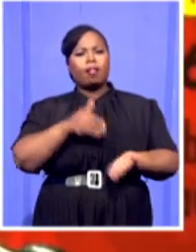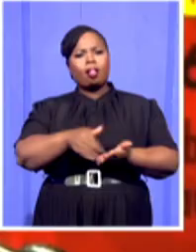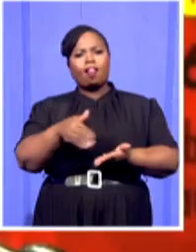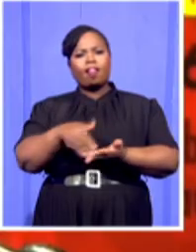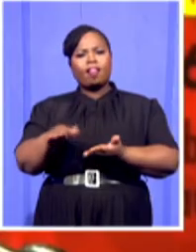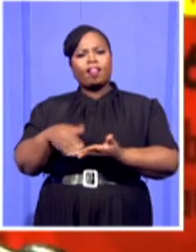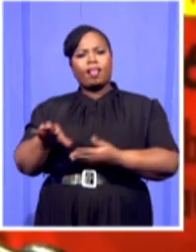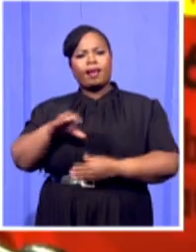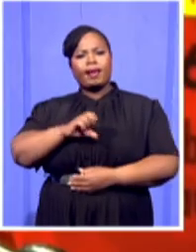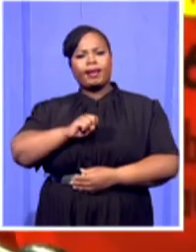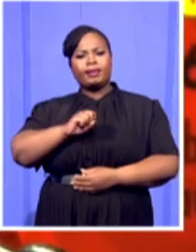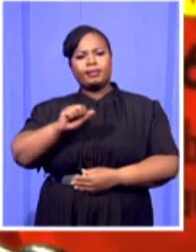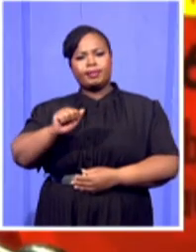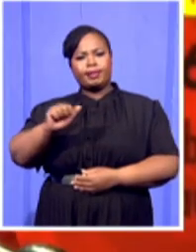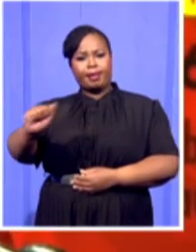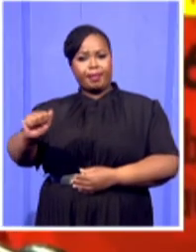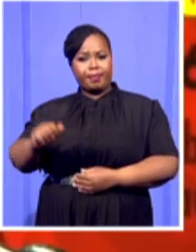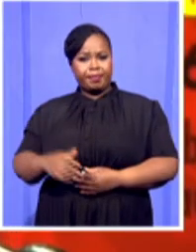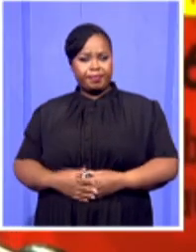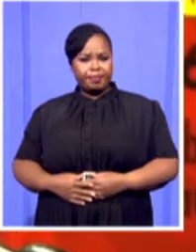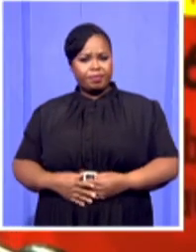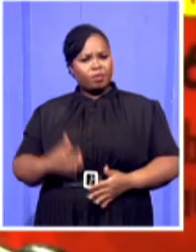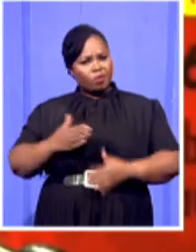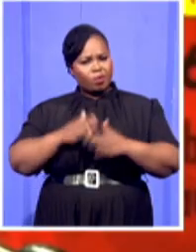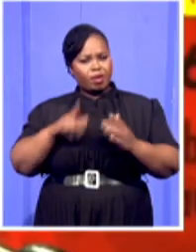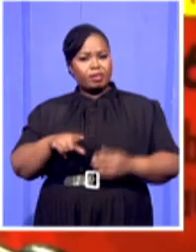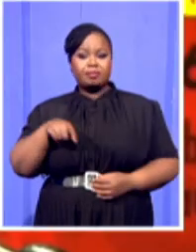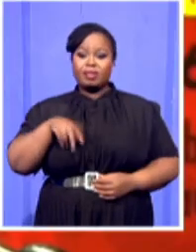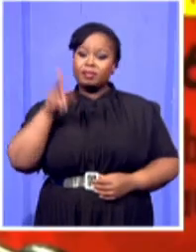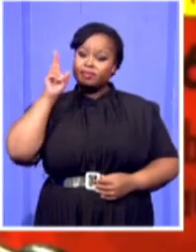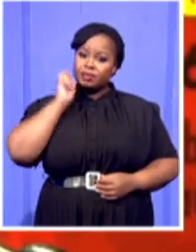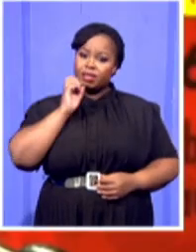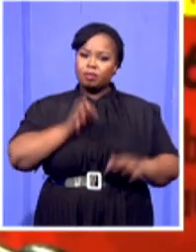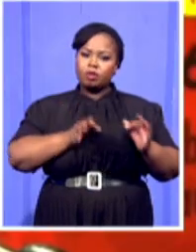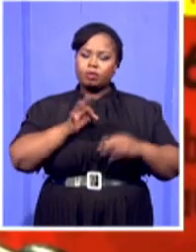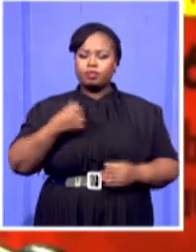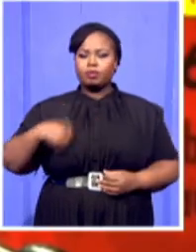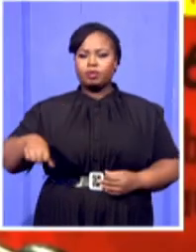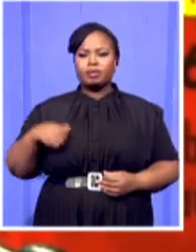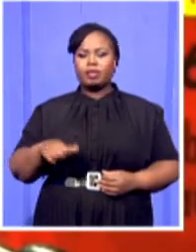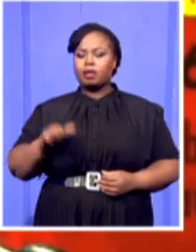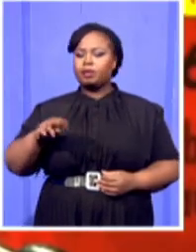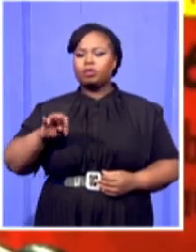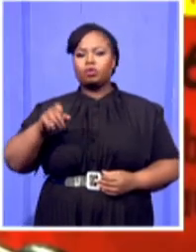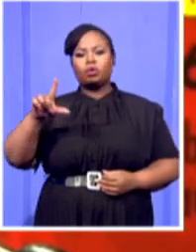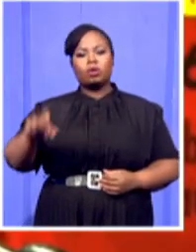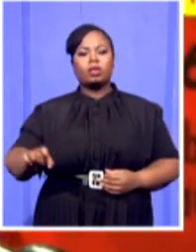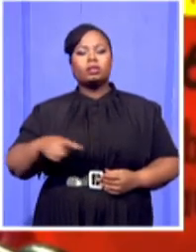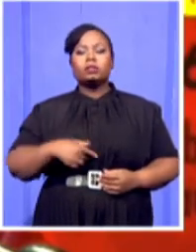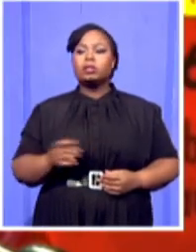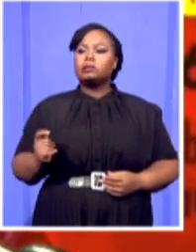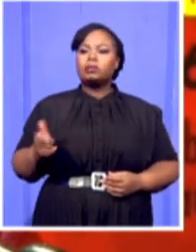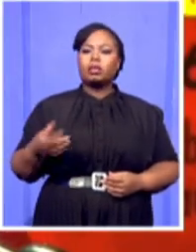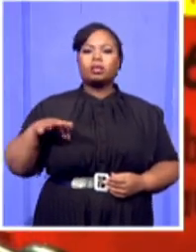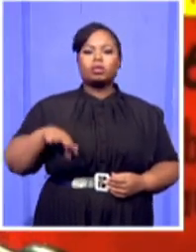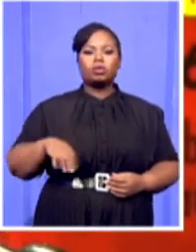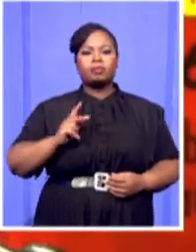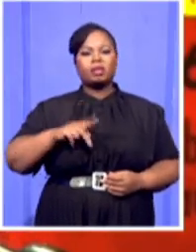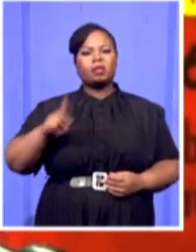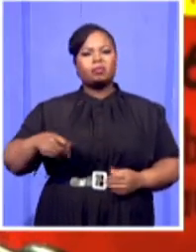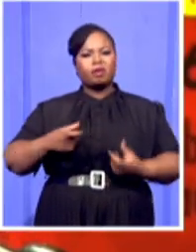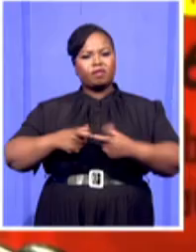SAA. Workers need to hear the party when municipal workers in Amathole are paid with Pick and Pay